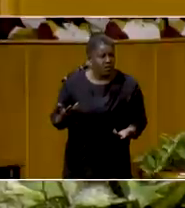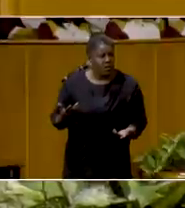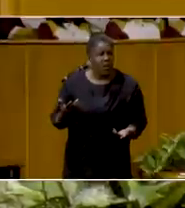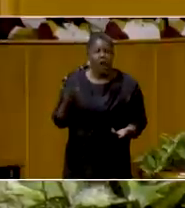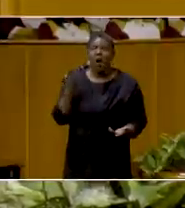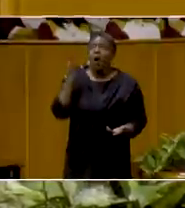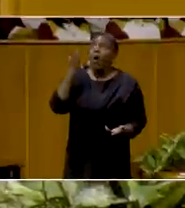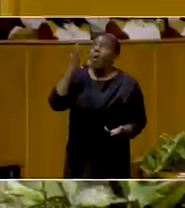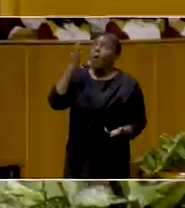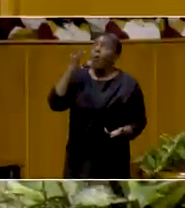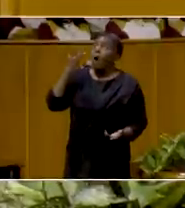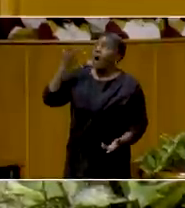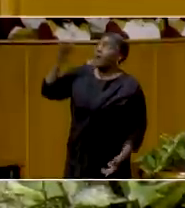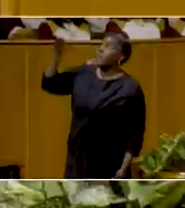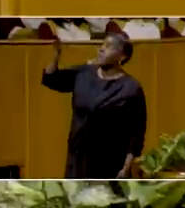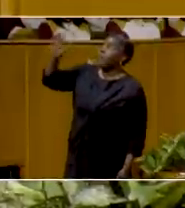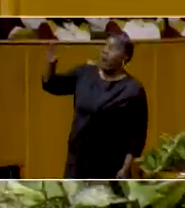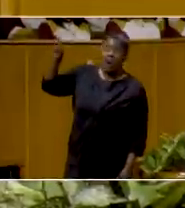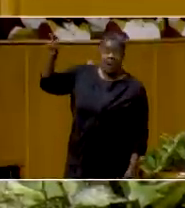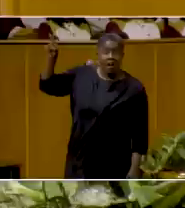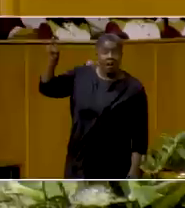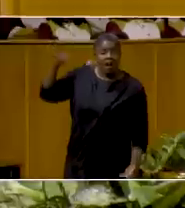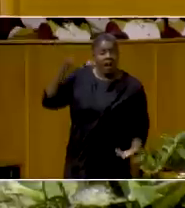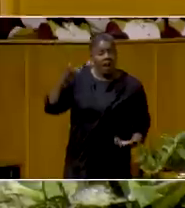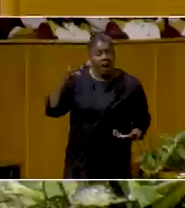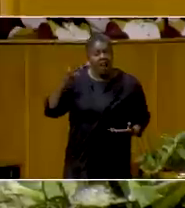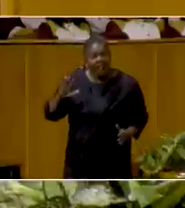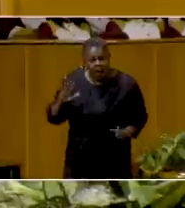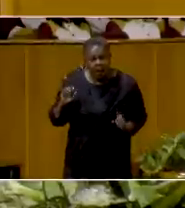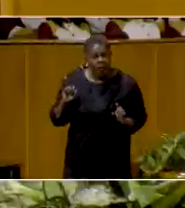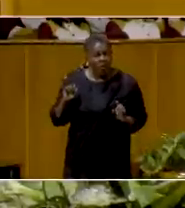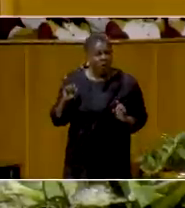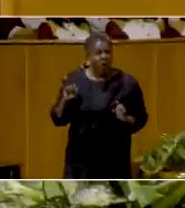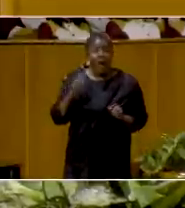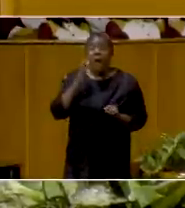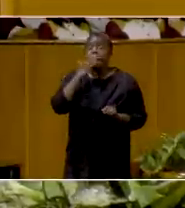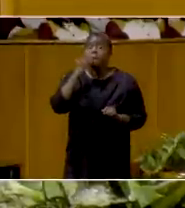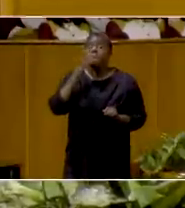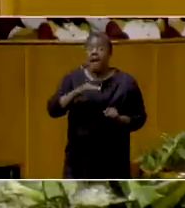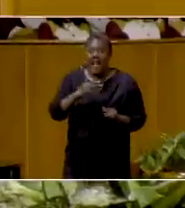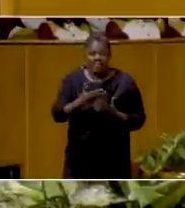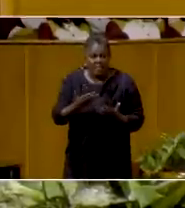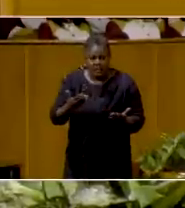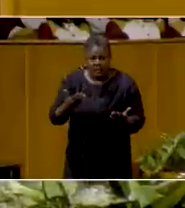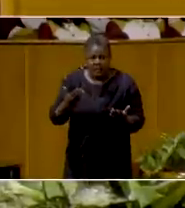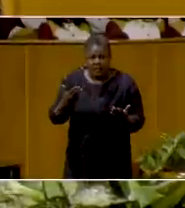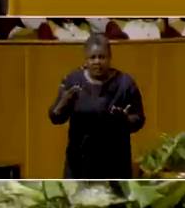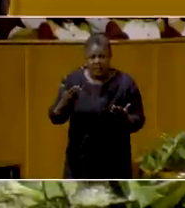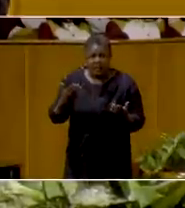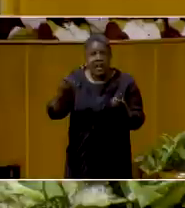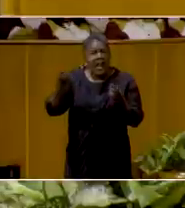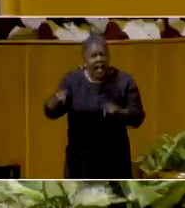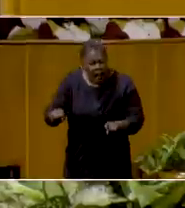Why does God allow bad things